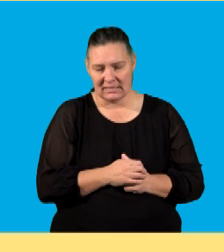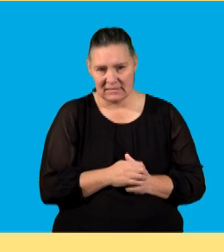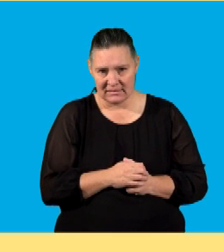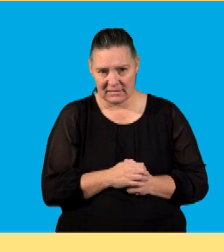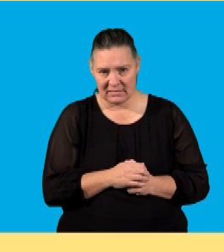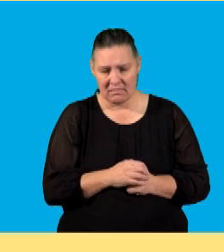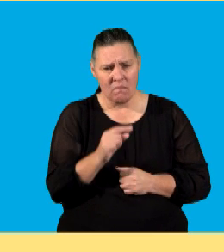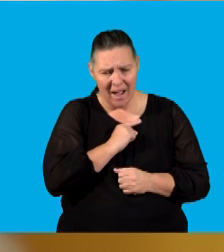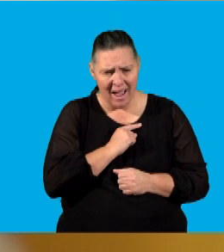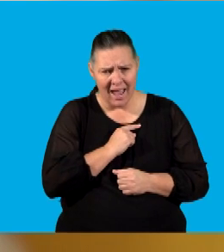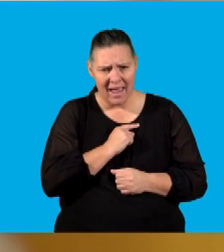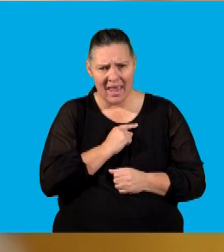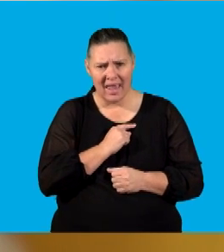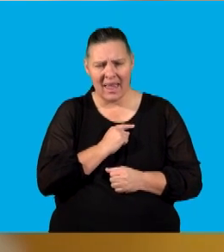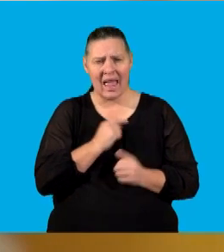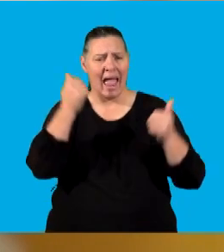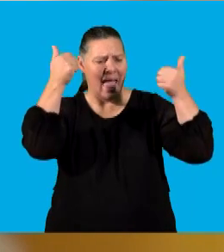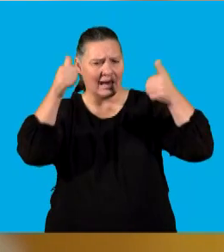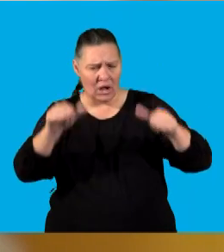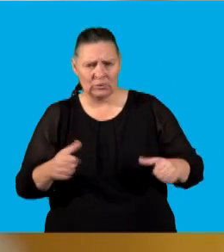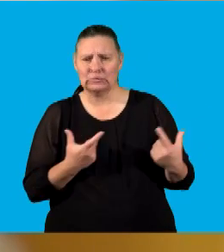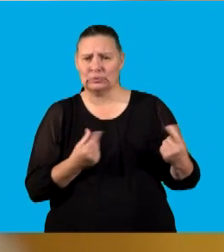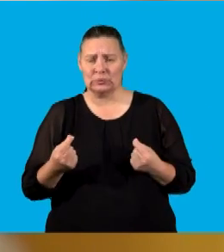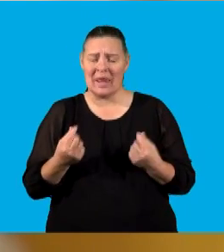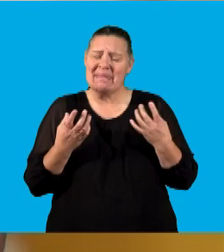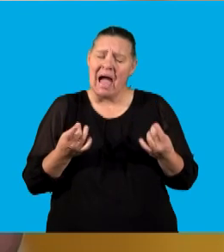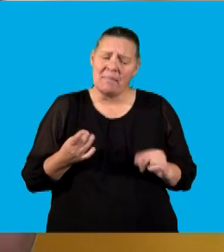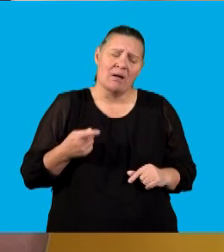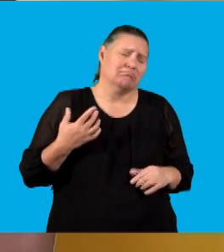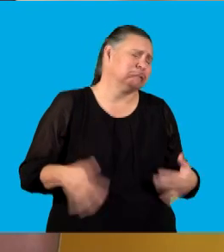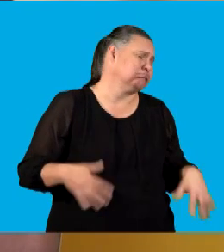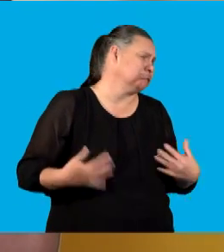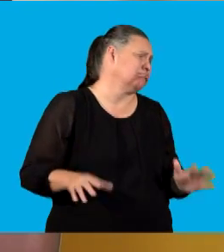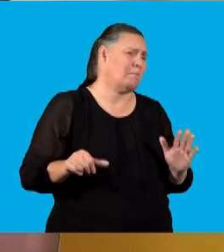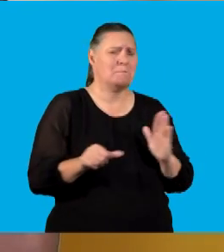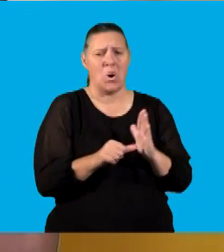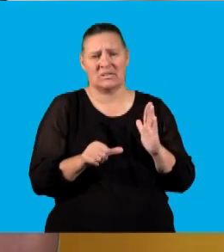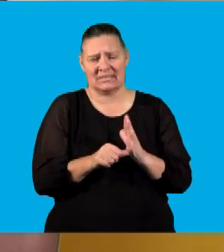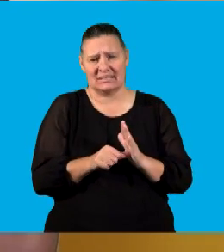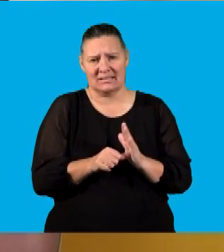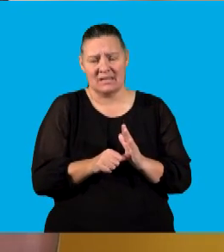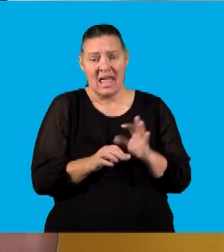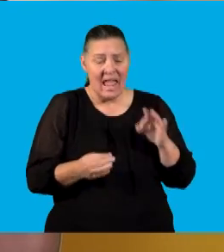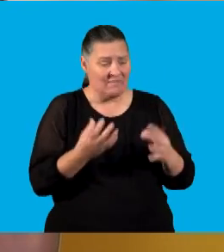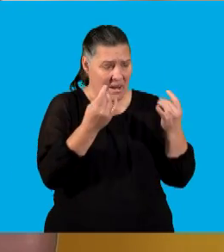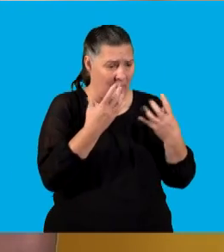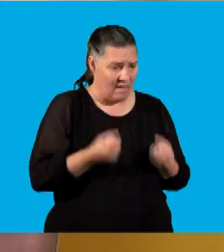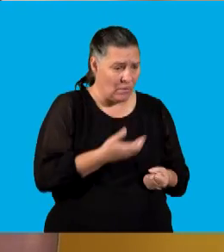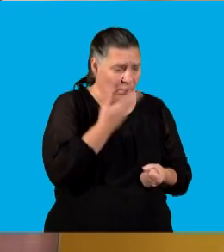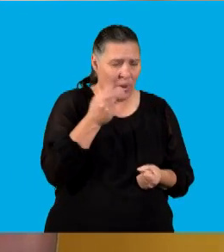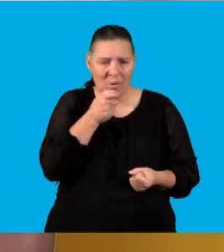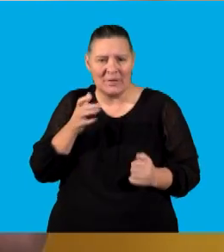Remember, we're doing accounting. Figures become very important in us commenting on the